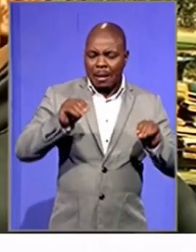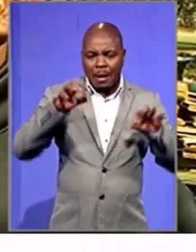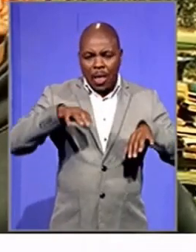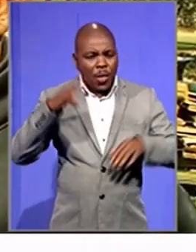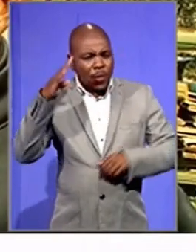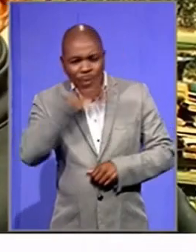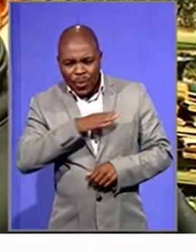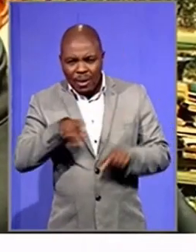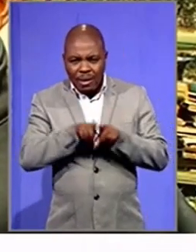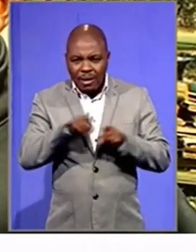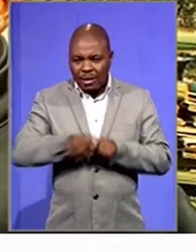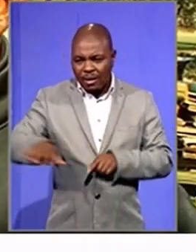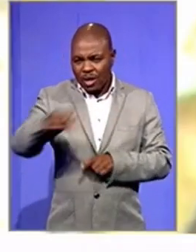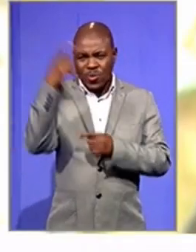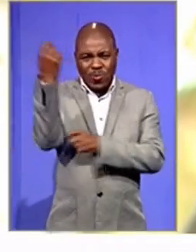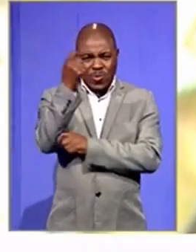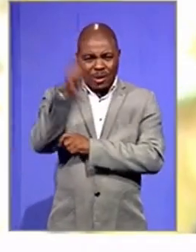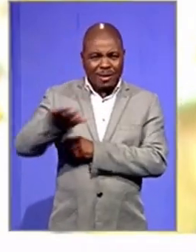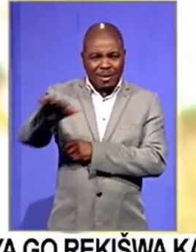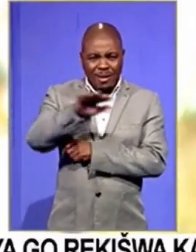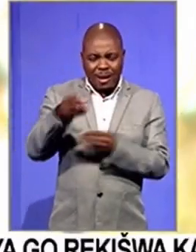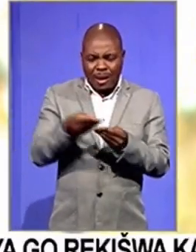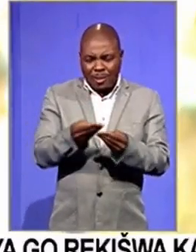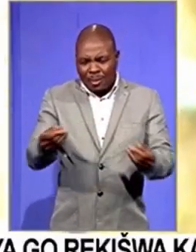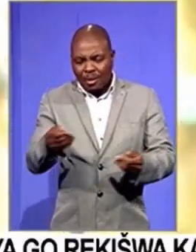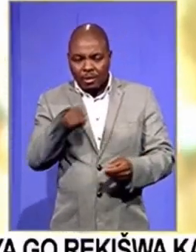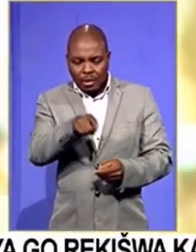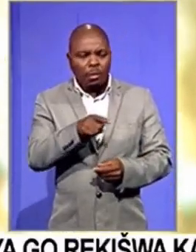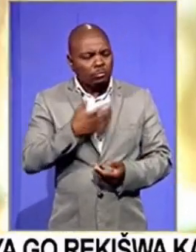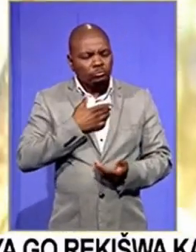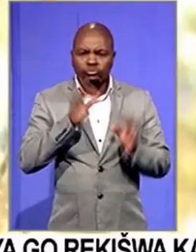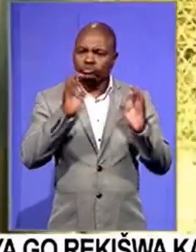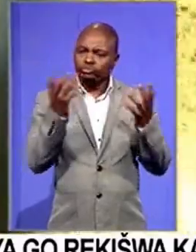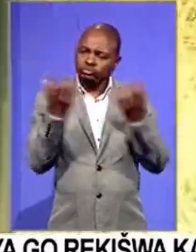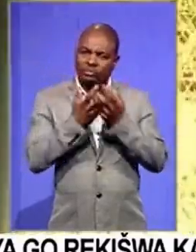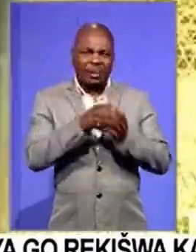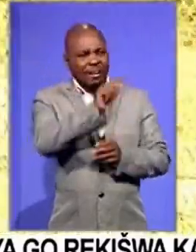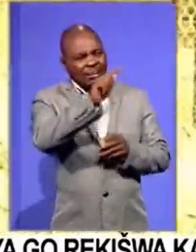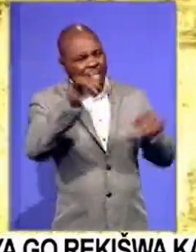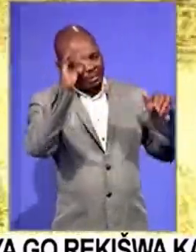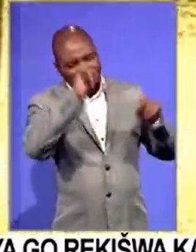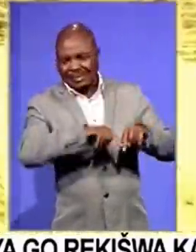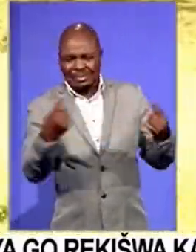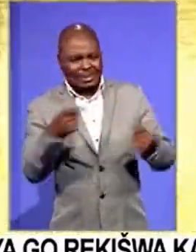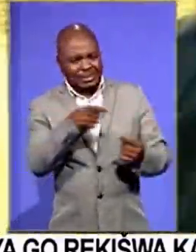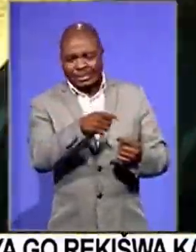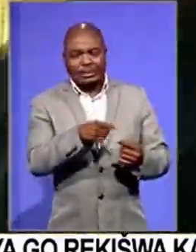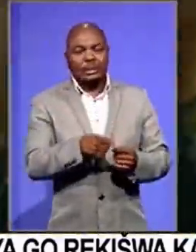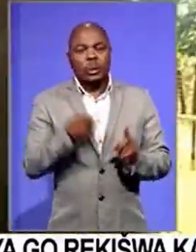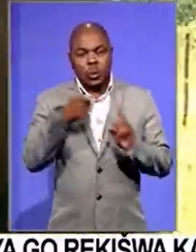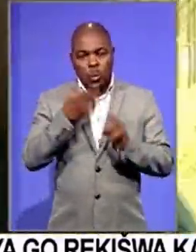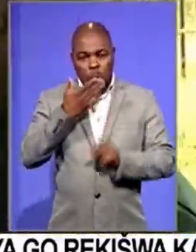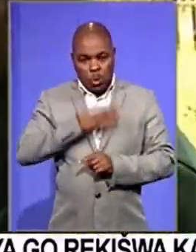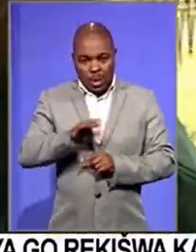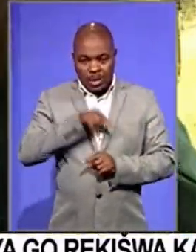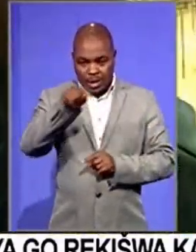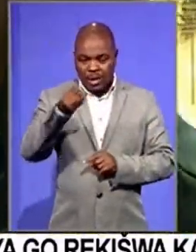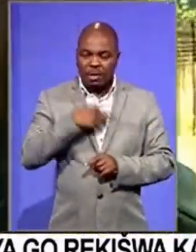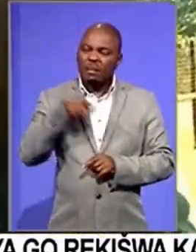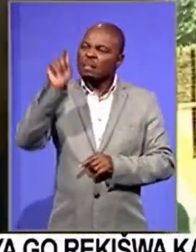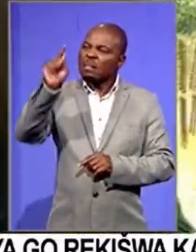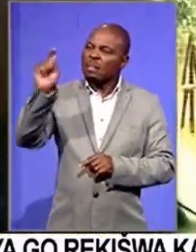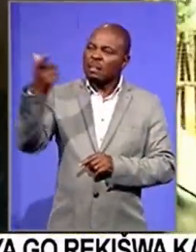communal land like this in rural areas, they adapt very well compared to other breeds. O tla le ka gore wa akanya go reka po fantising yeo e